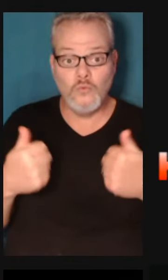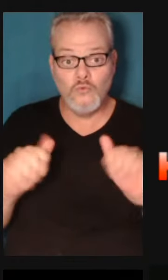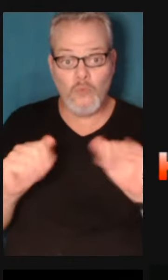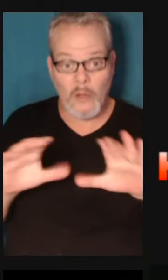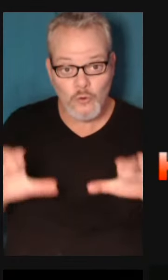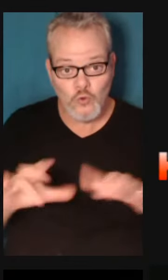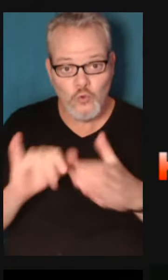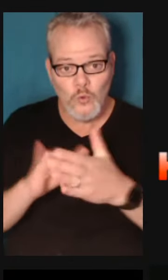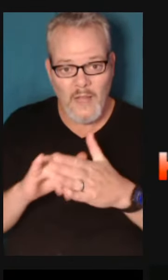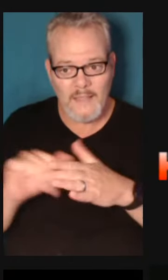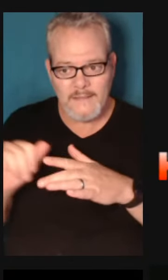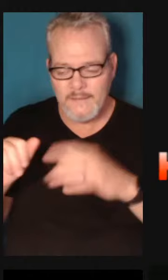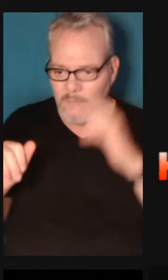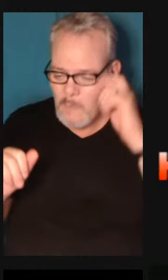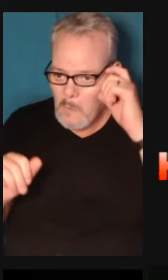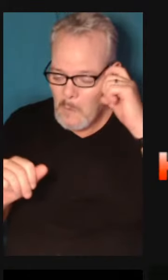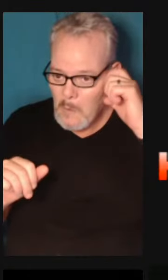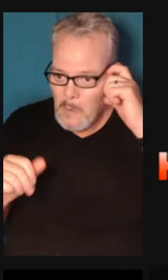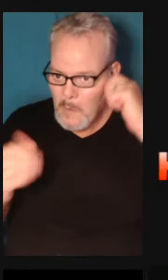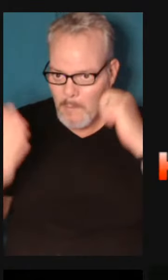past. If you've missed this from us before,